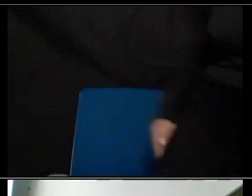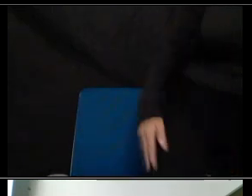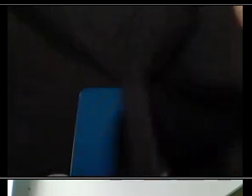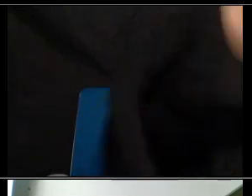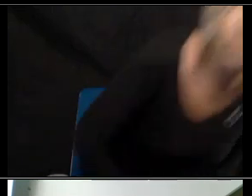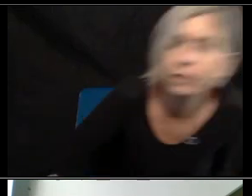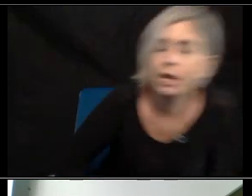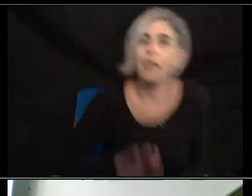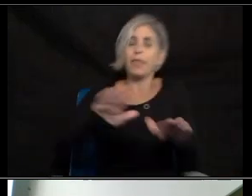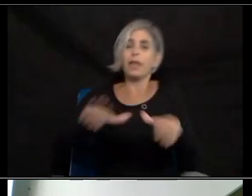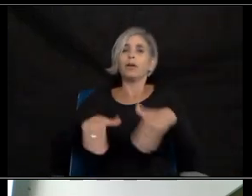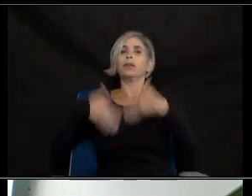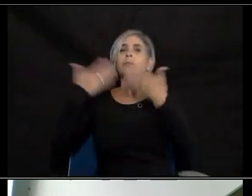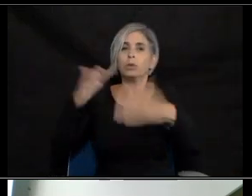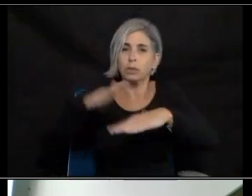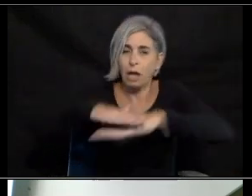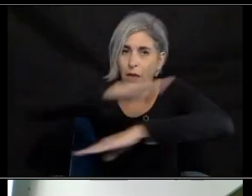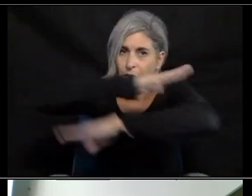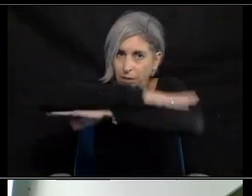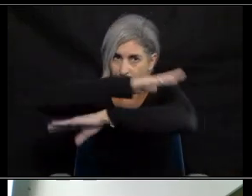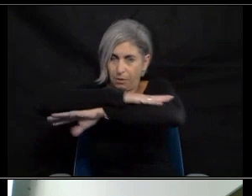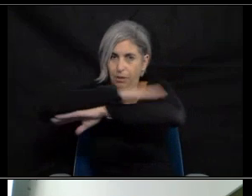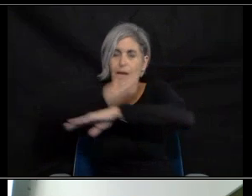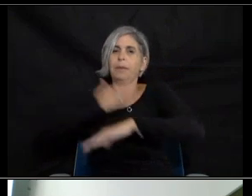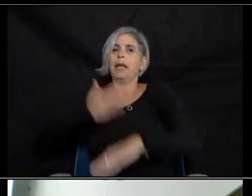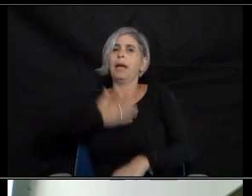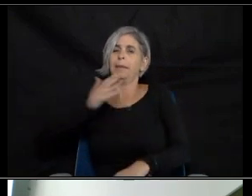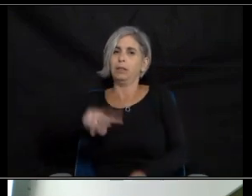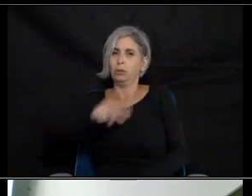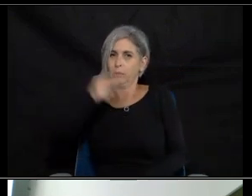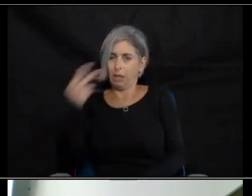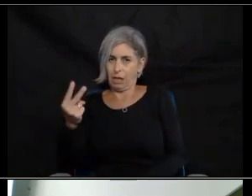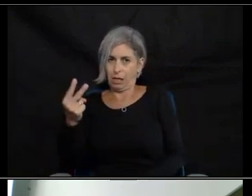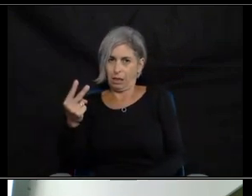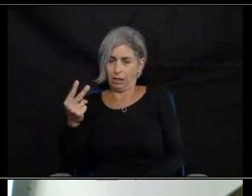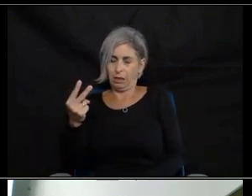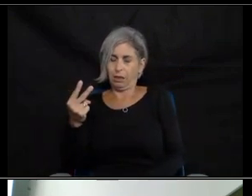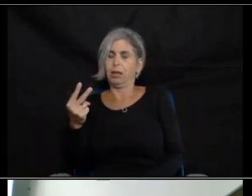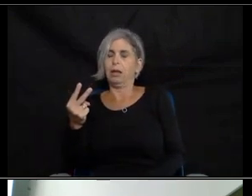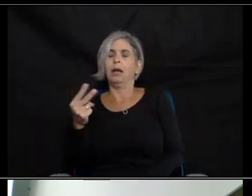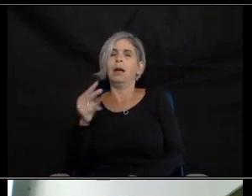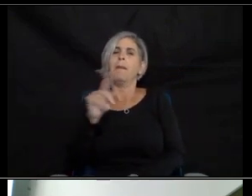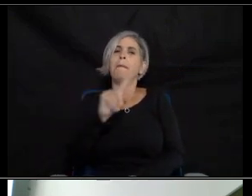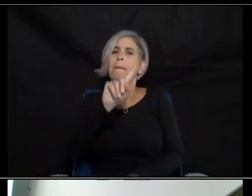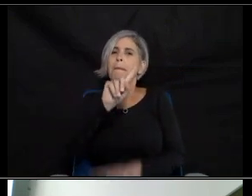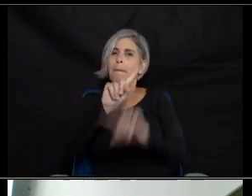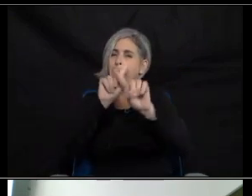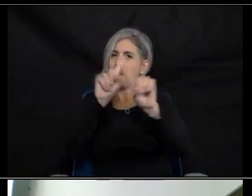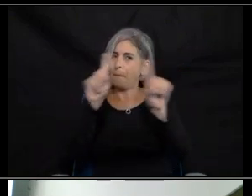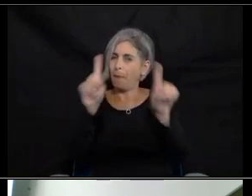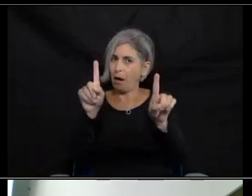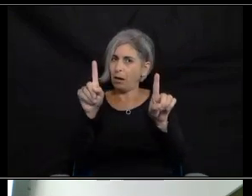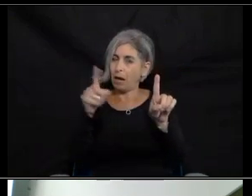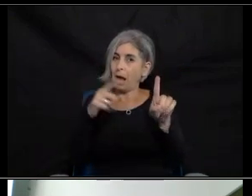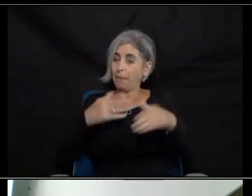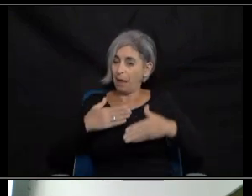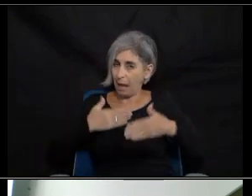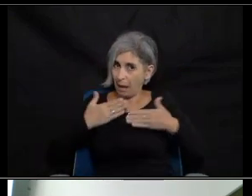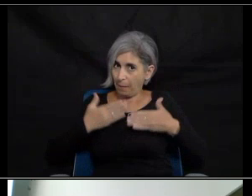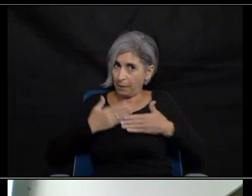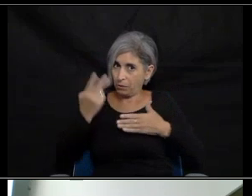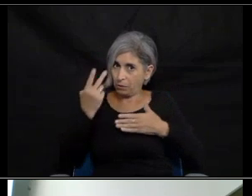I will be glad to second that motion. And only wiggle room that I have here is I would be more than happy to see